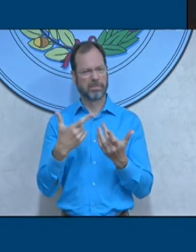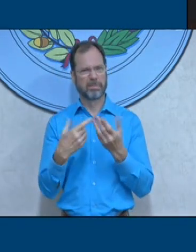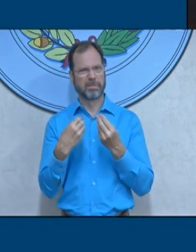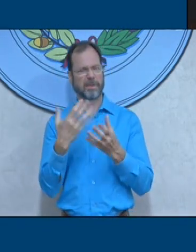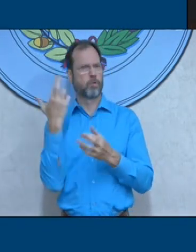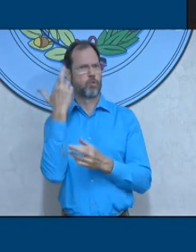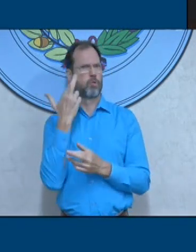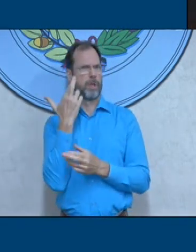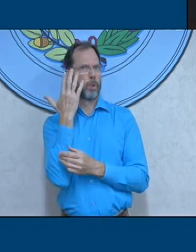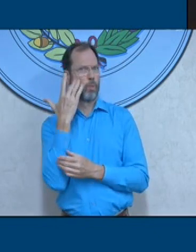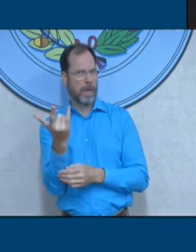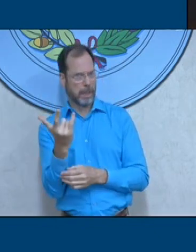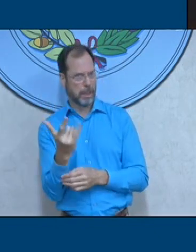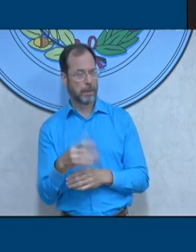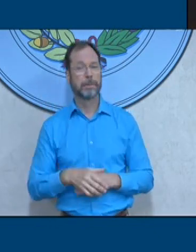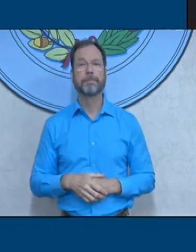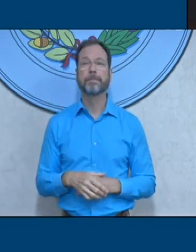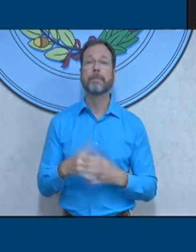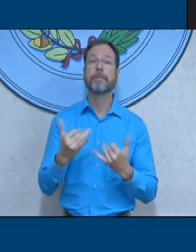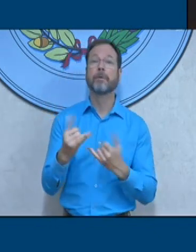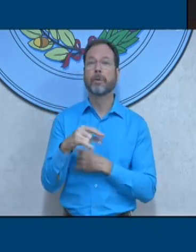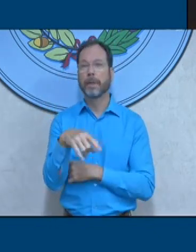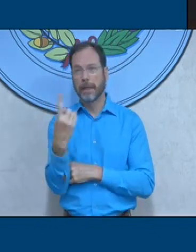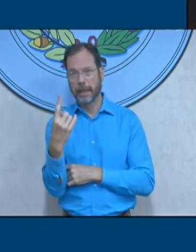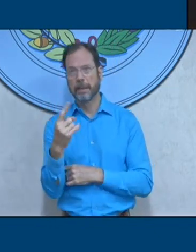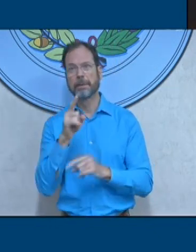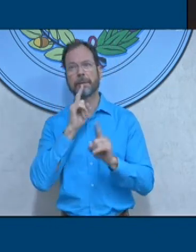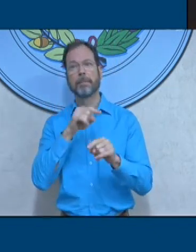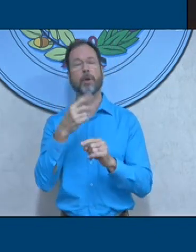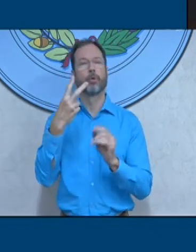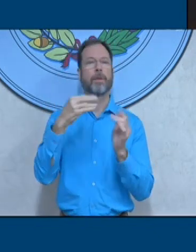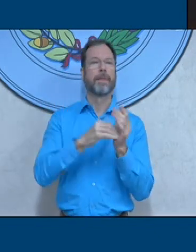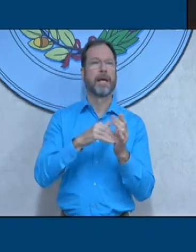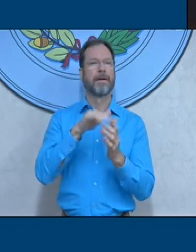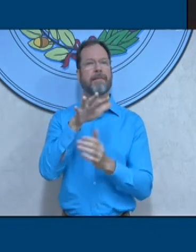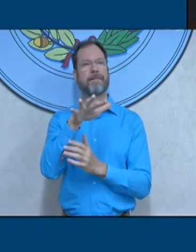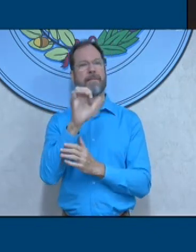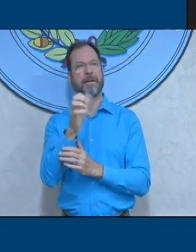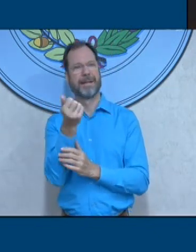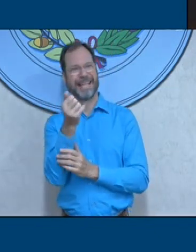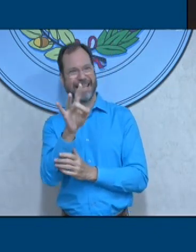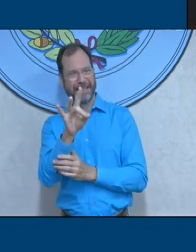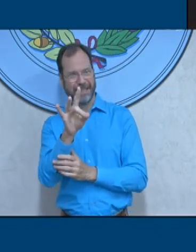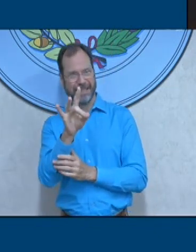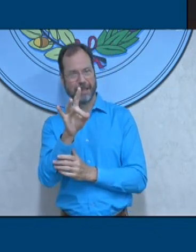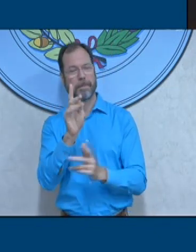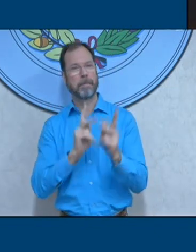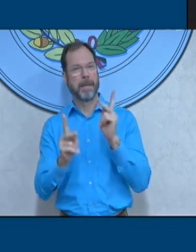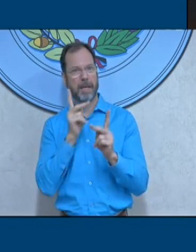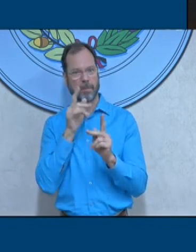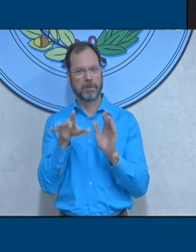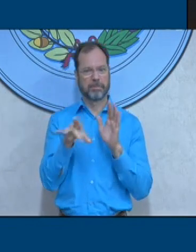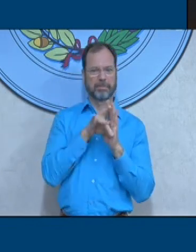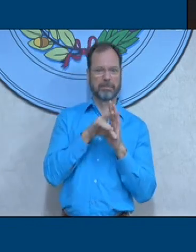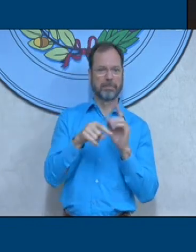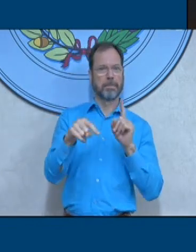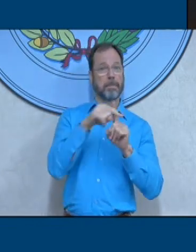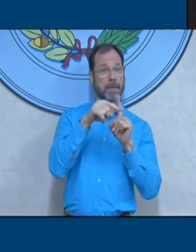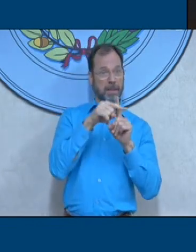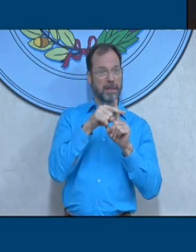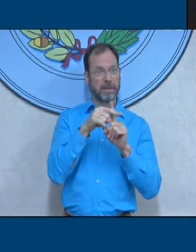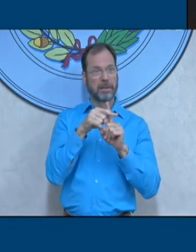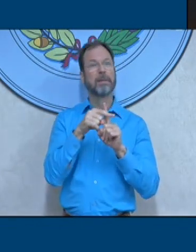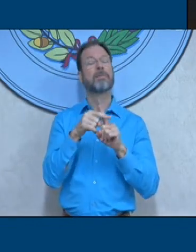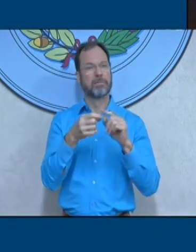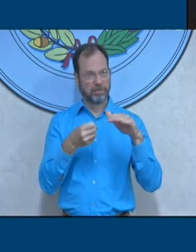kind of give you an explanation. So today it will be reported that there are 2,518 people who've tested positive who